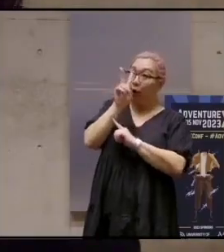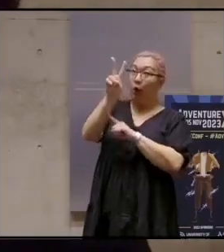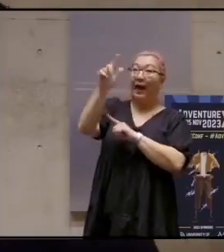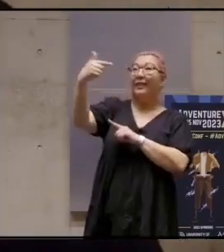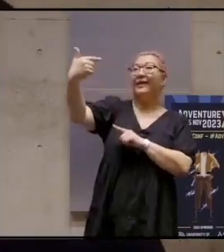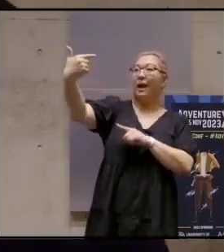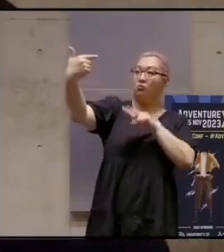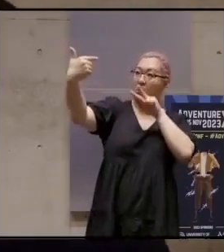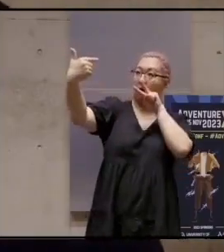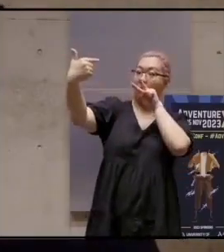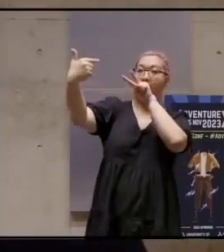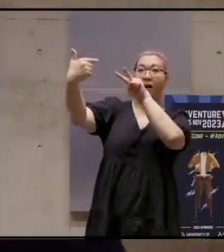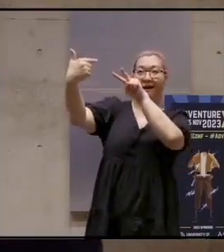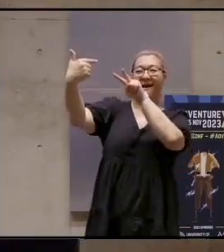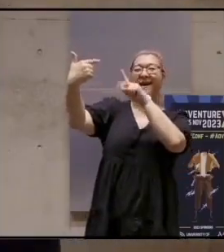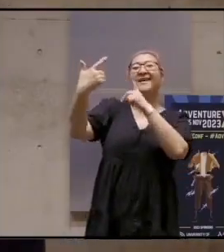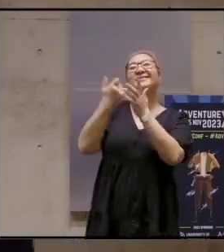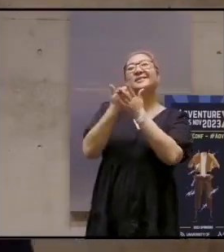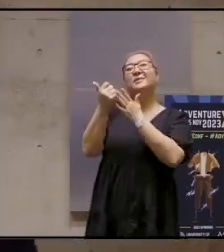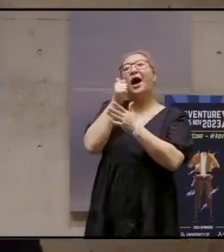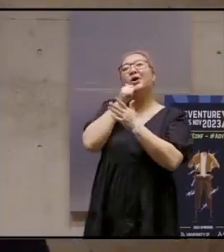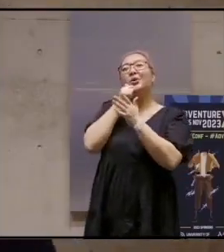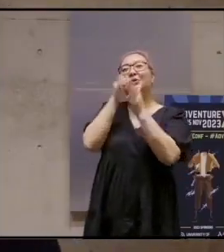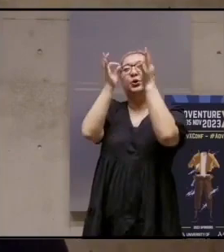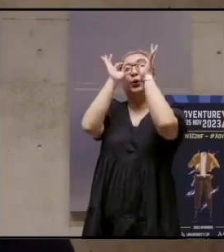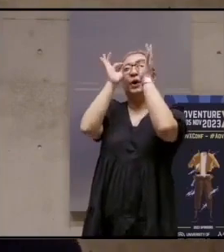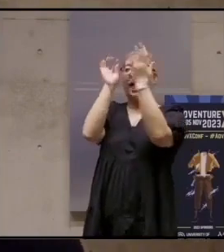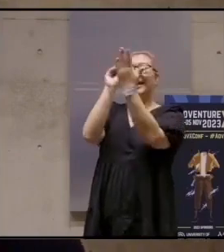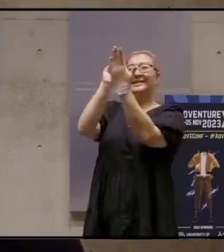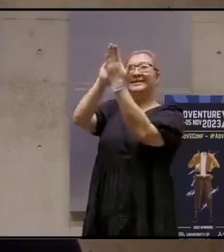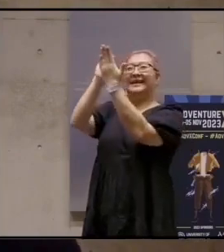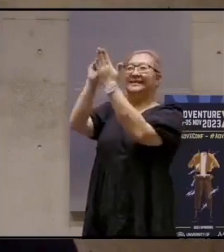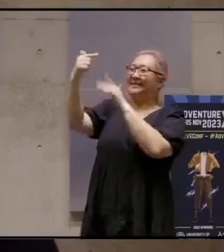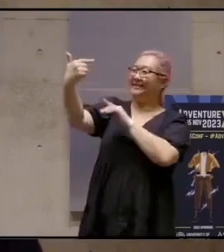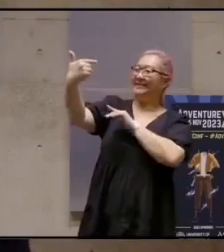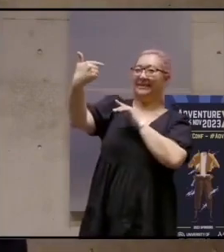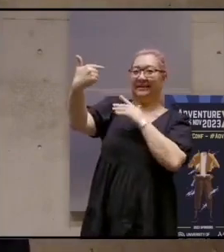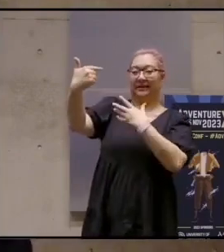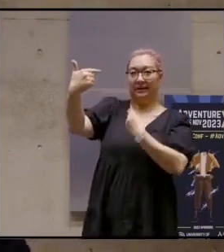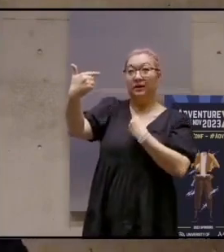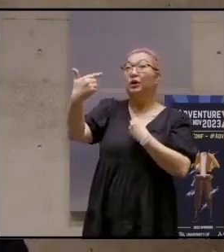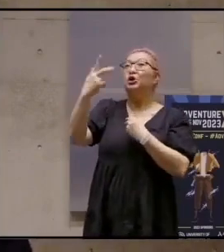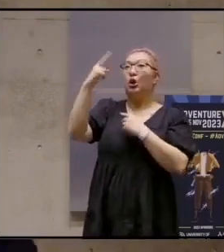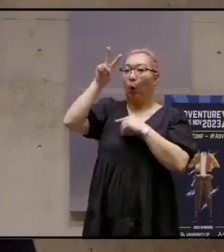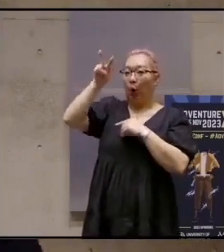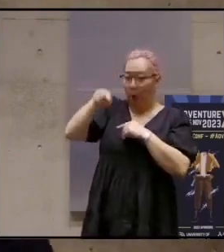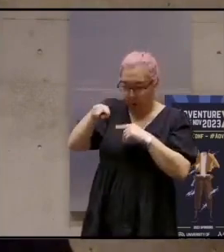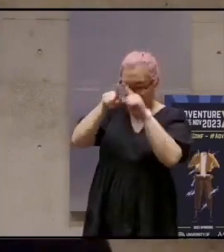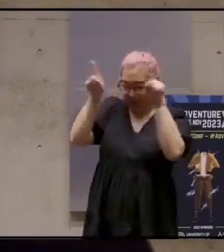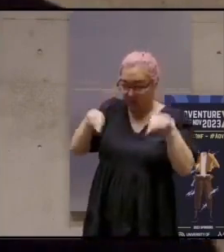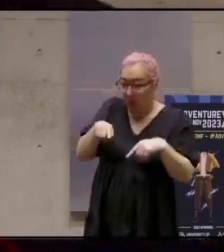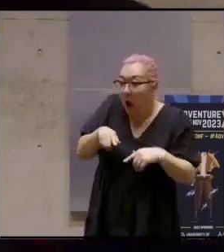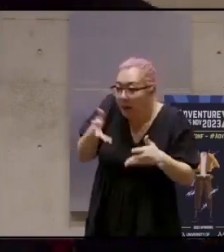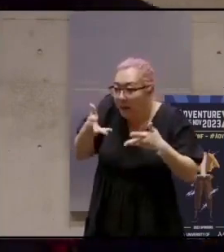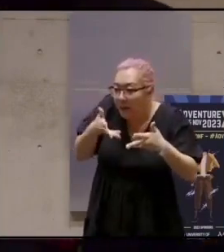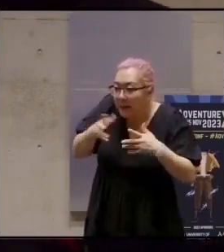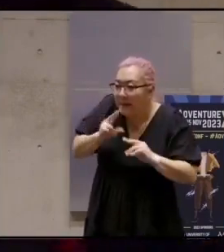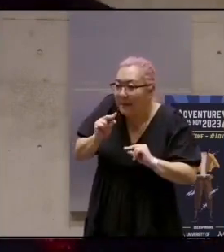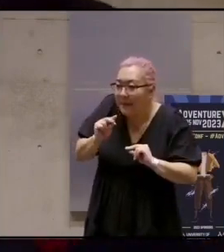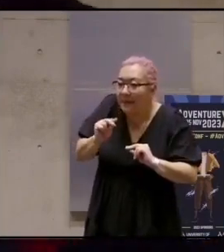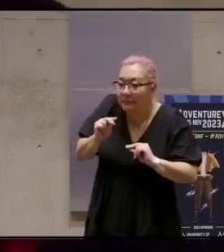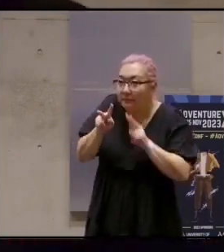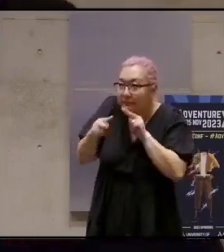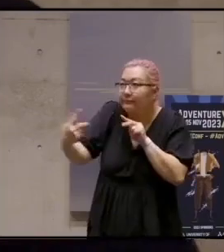their image on your screen. And when you are listening to takes, I suggest turning your camera off because, again, nobody needs to see the